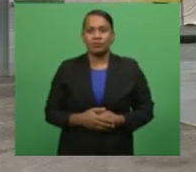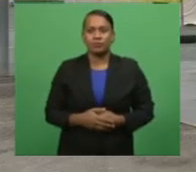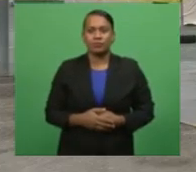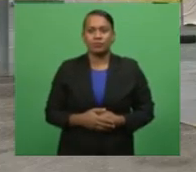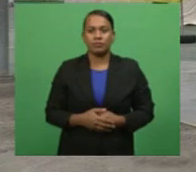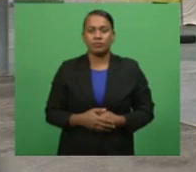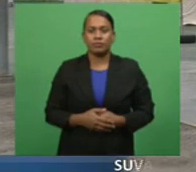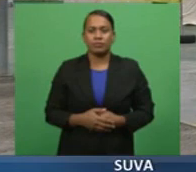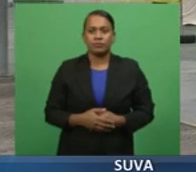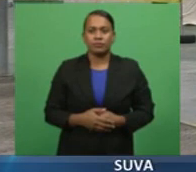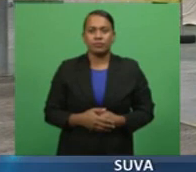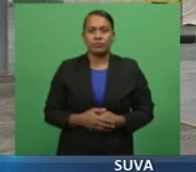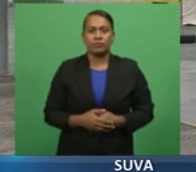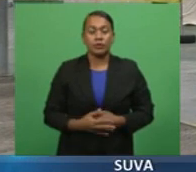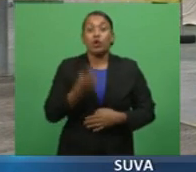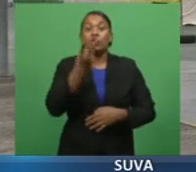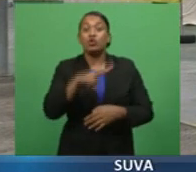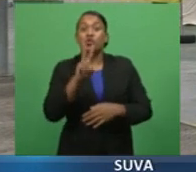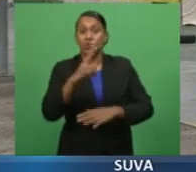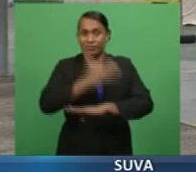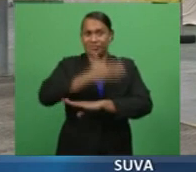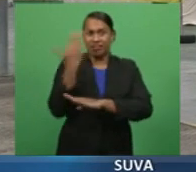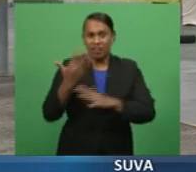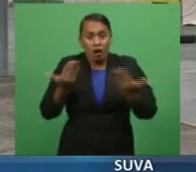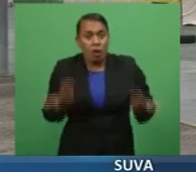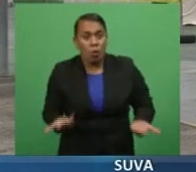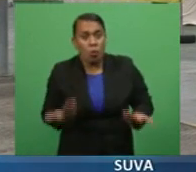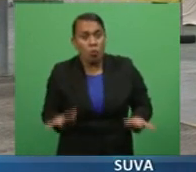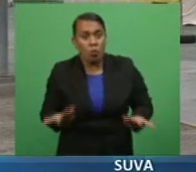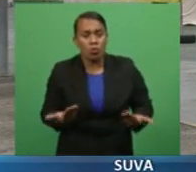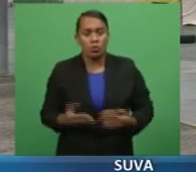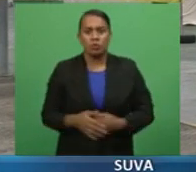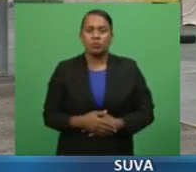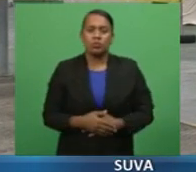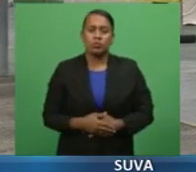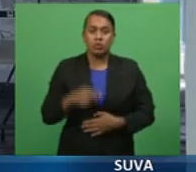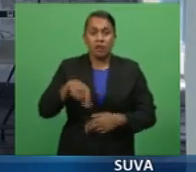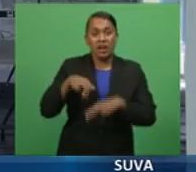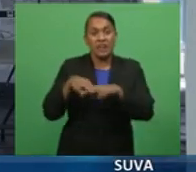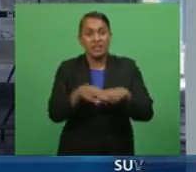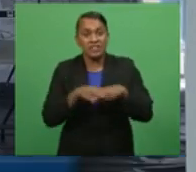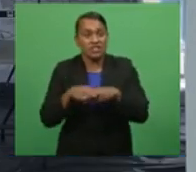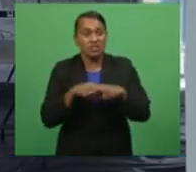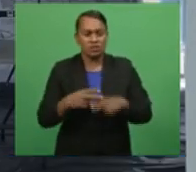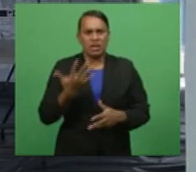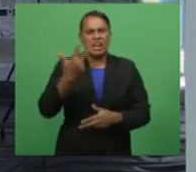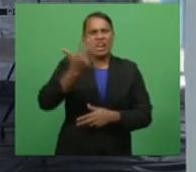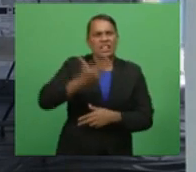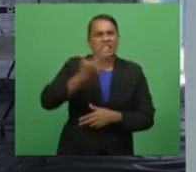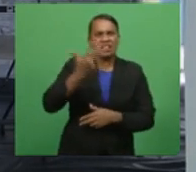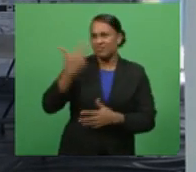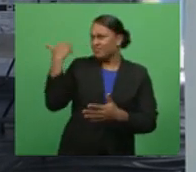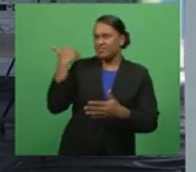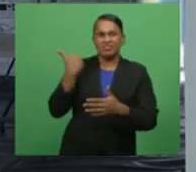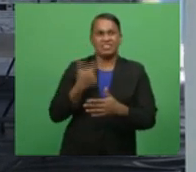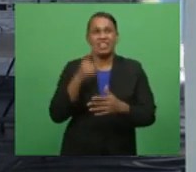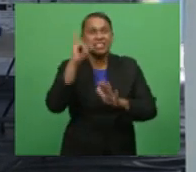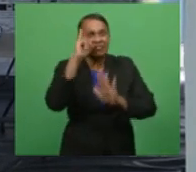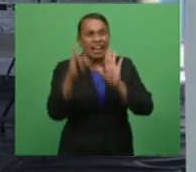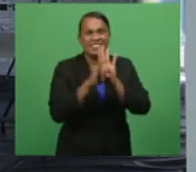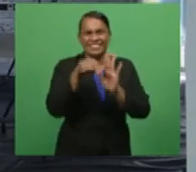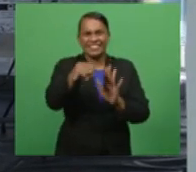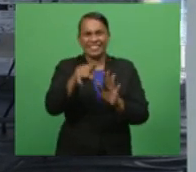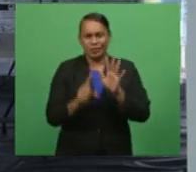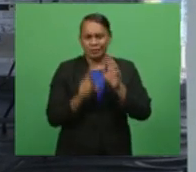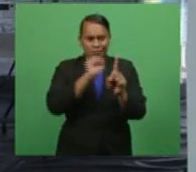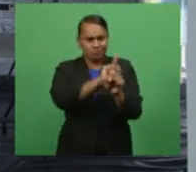It's been 22 days since Fiji recorded its 18th or the last case of COVID-19 and 52 days since the first confirmed